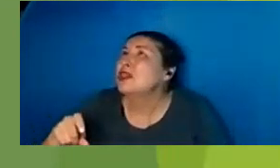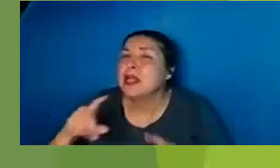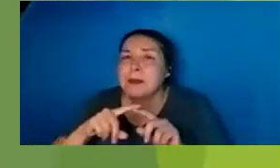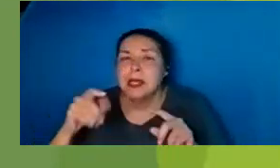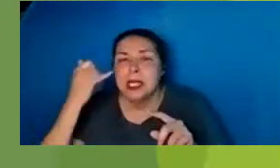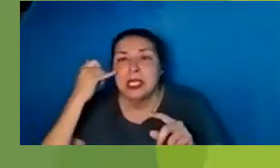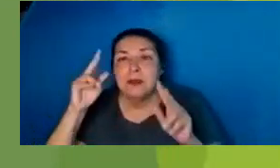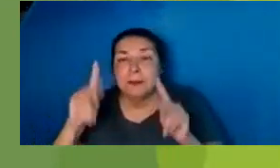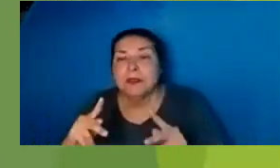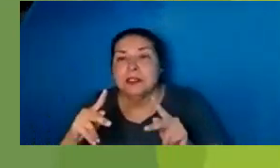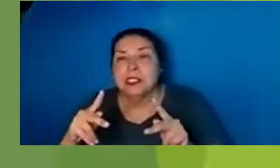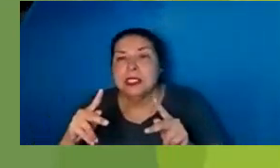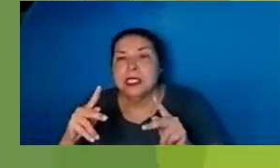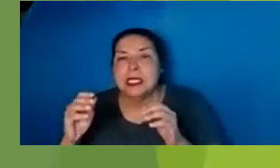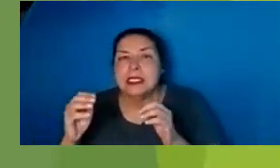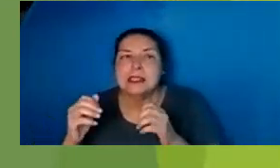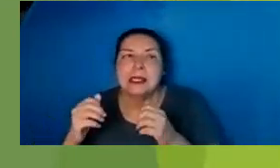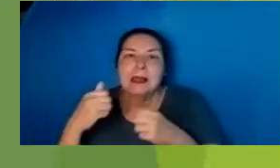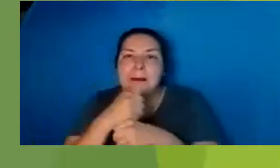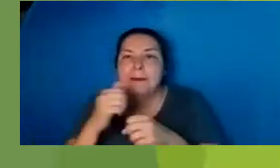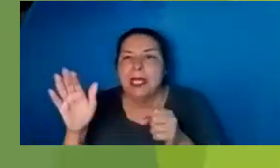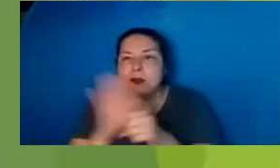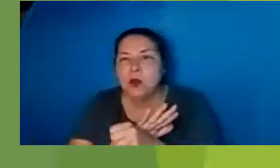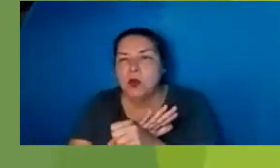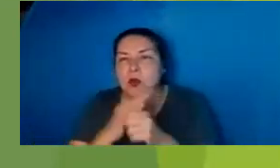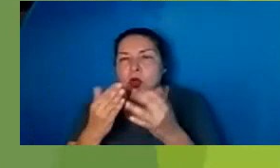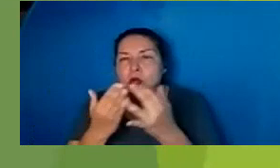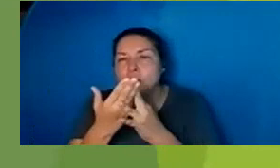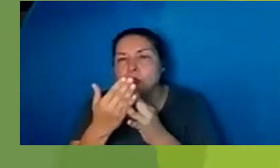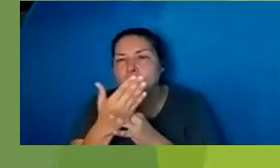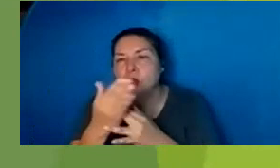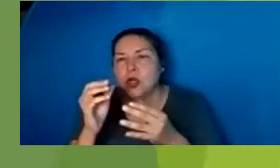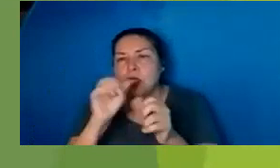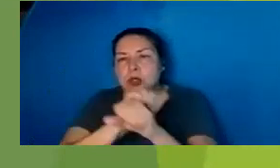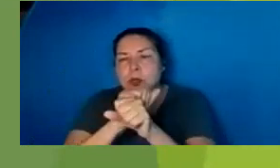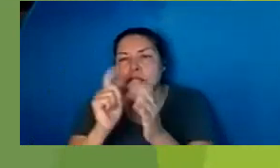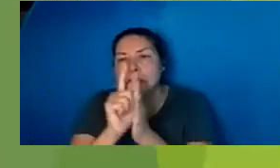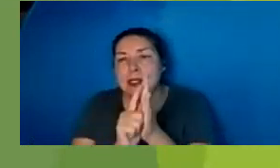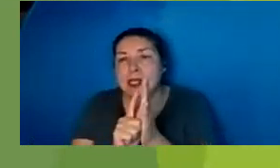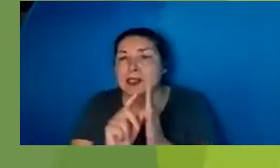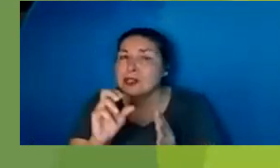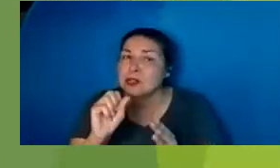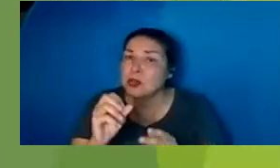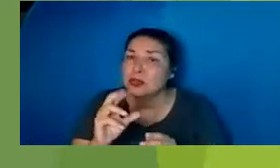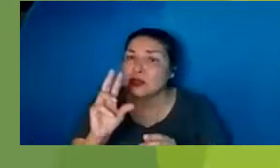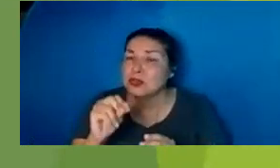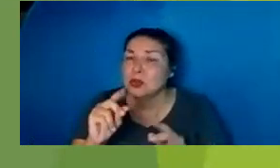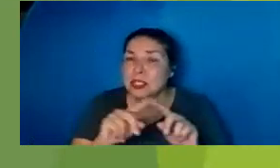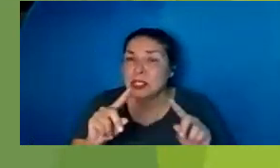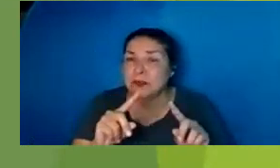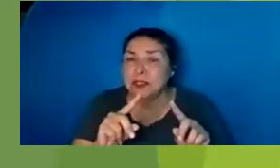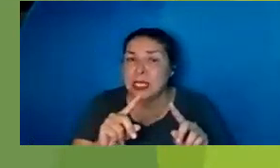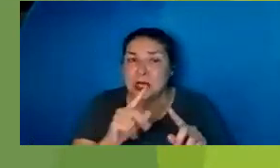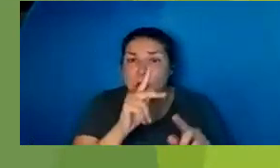faith, apart from the works of the law, then there is no difference between one person and another in the eyes of God.